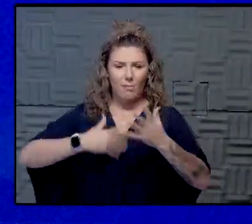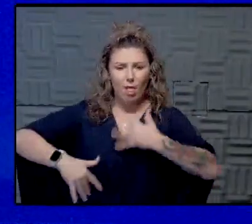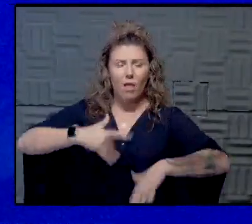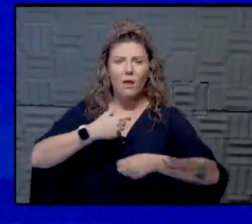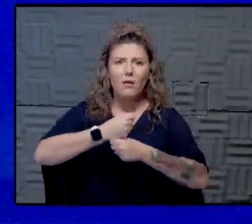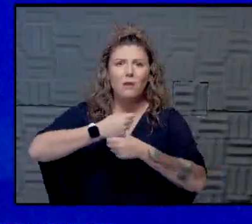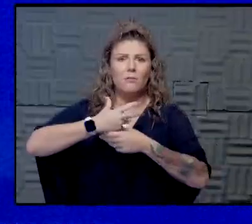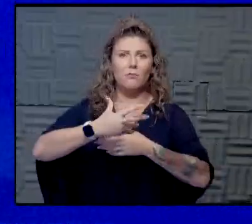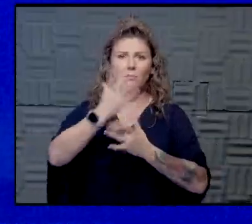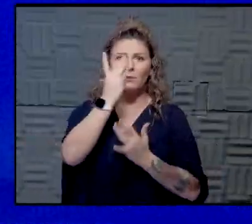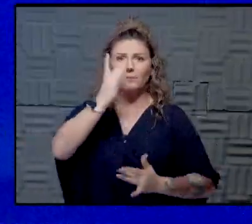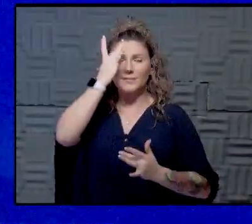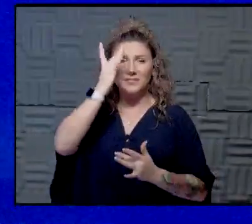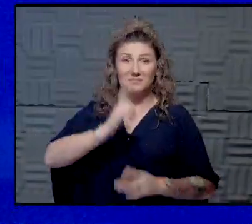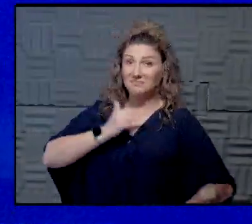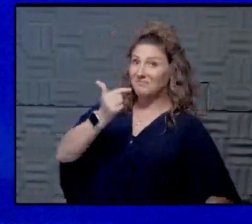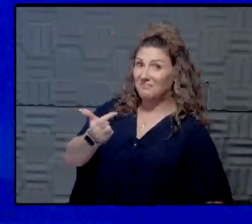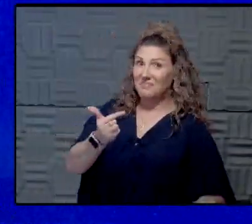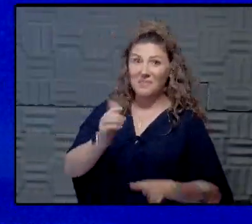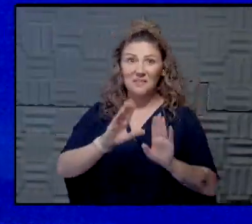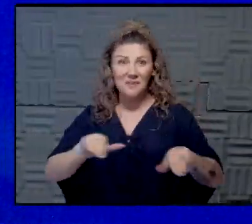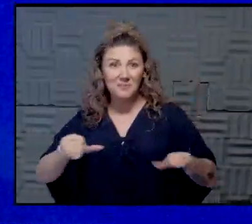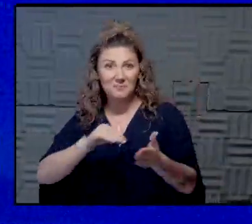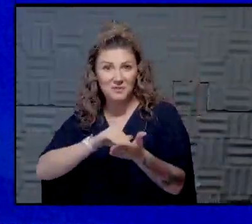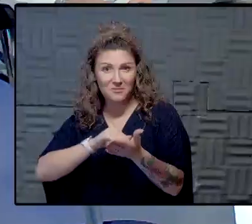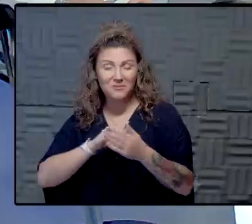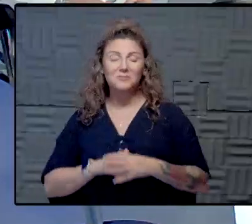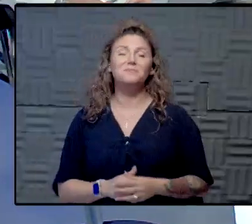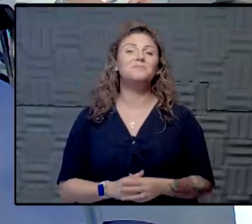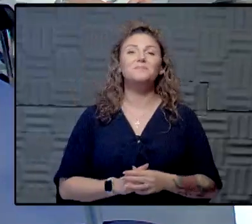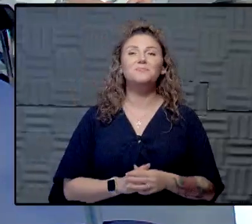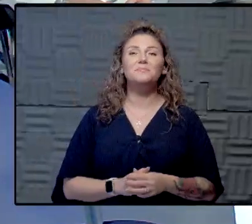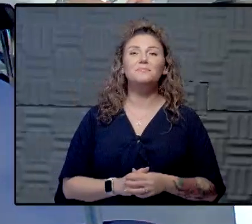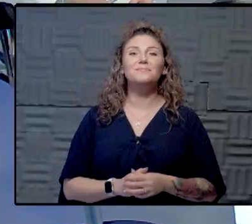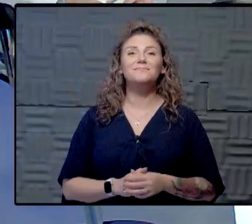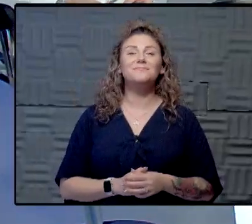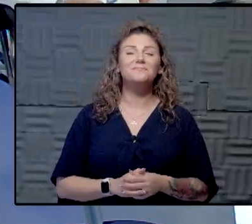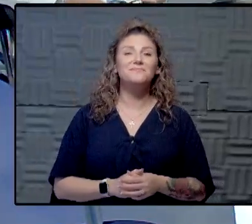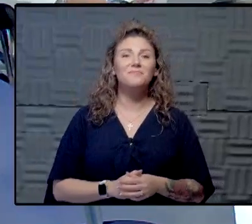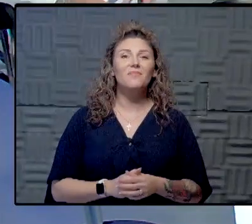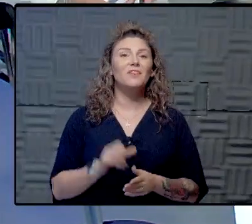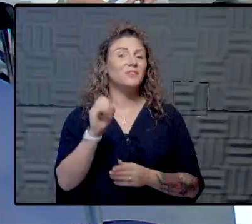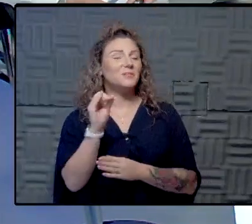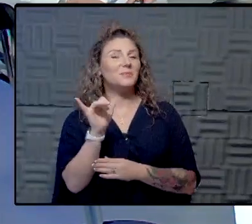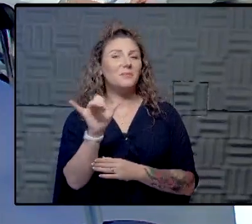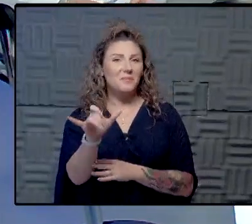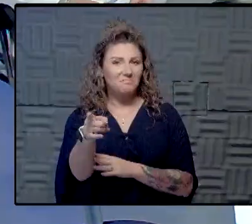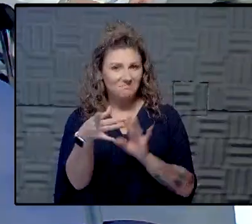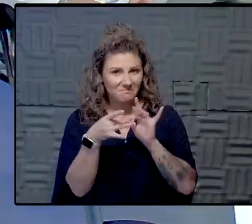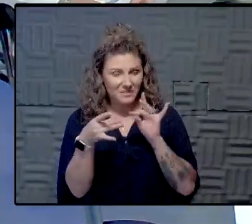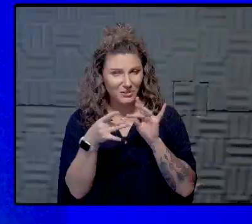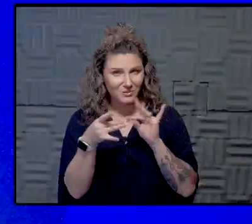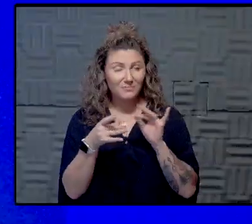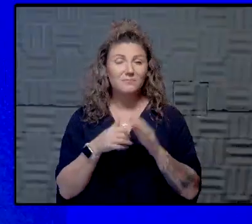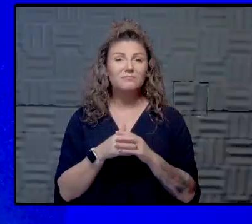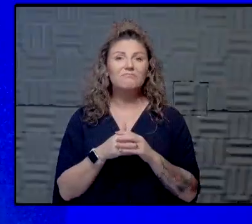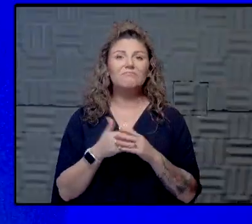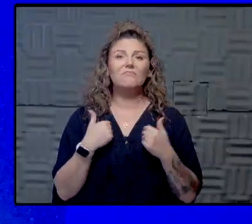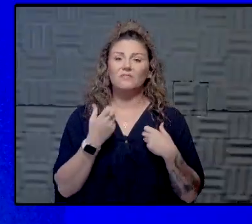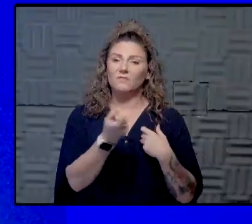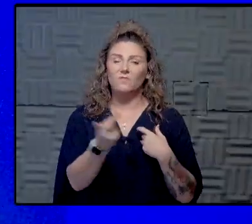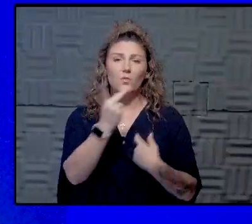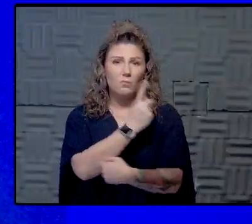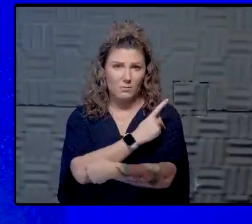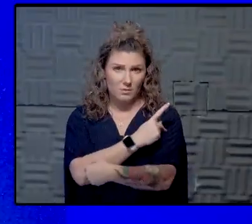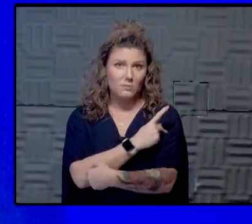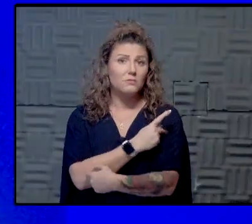kind of put it to our pediatricians here. Well, so as Dr. Hawkinson's mentioned, we do have a couple patients